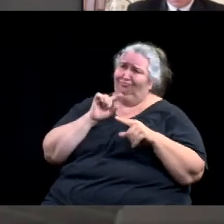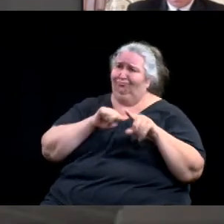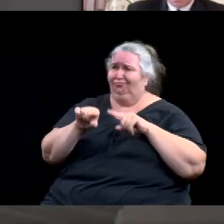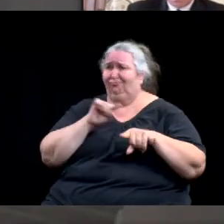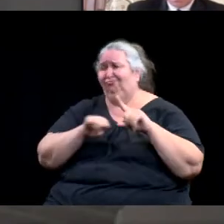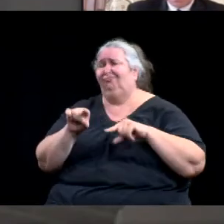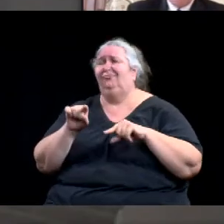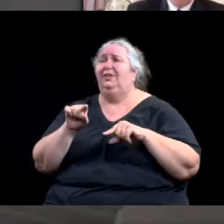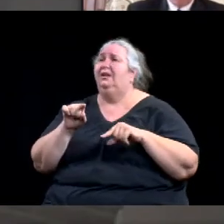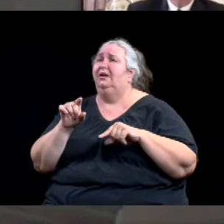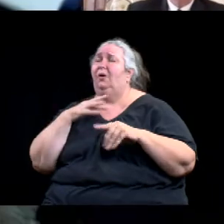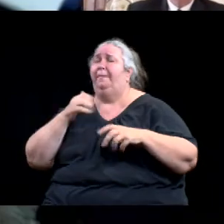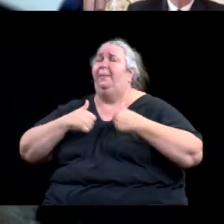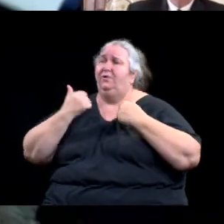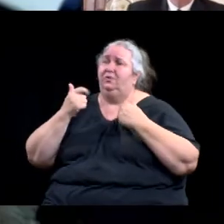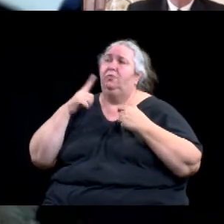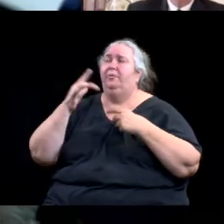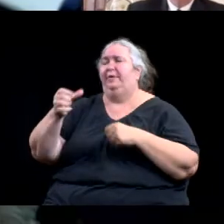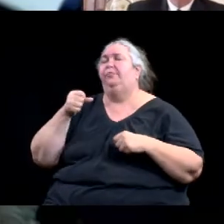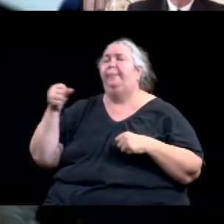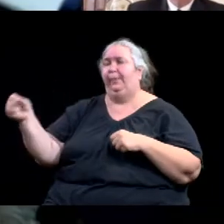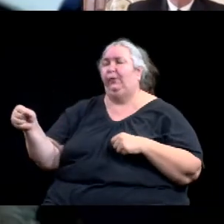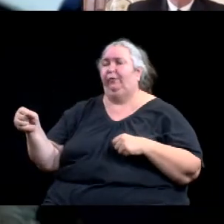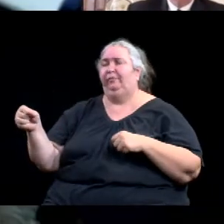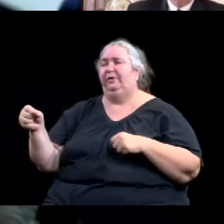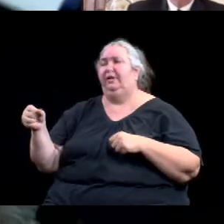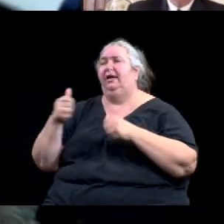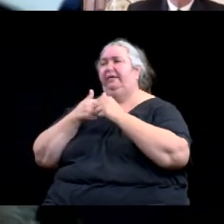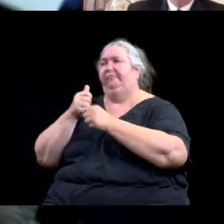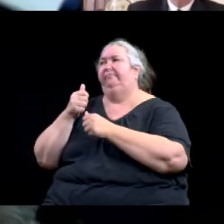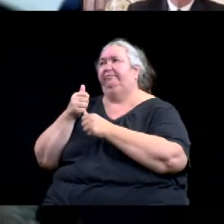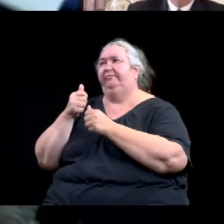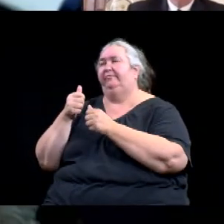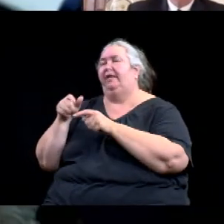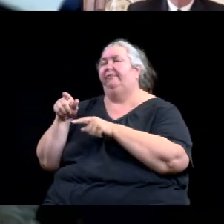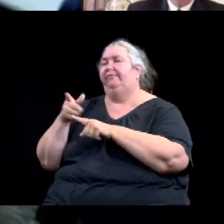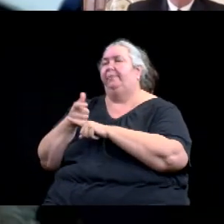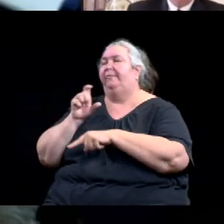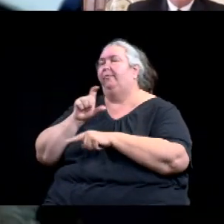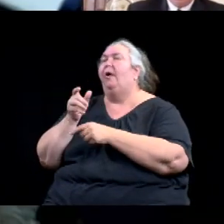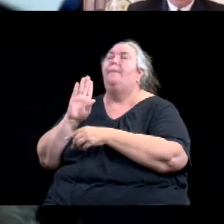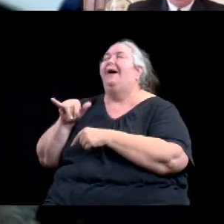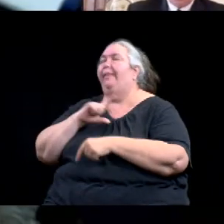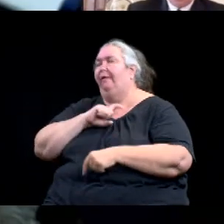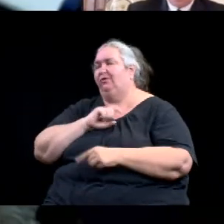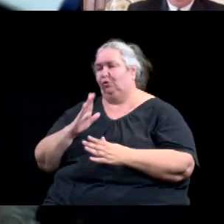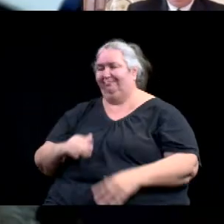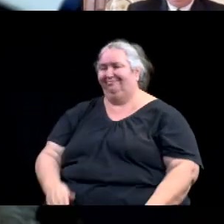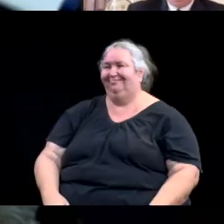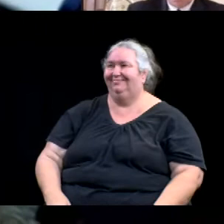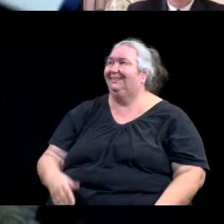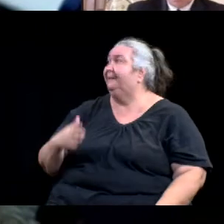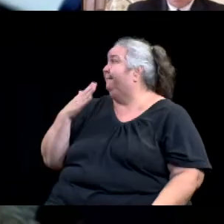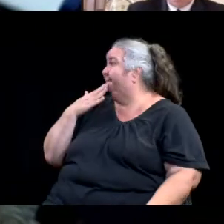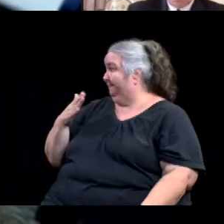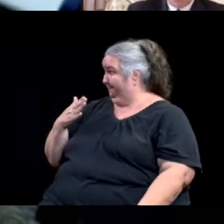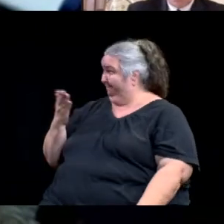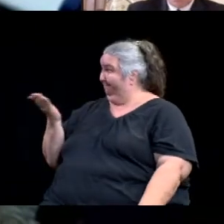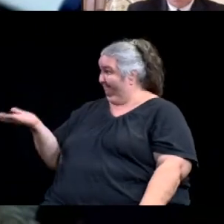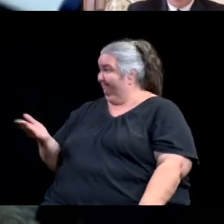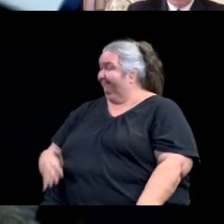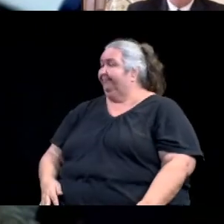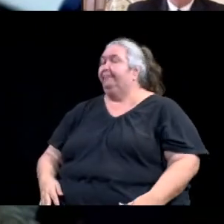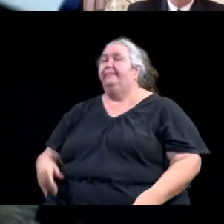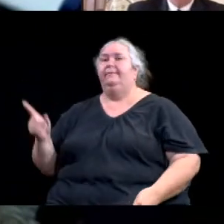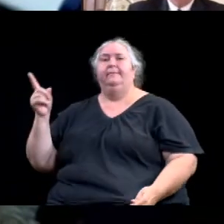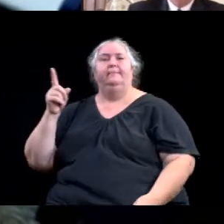Thank you, Esmeralda. Sure. Mayor and council, we received a comment submitted by Mr. Alan Northcutt. His comment